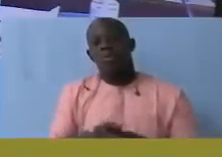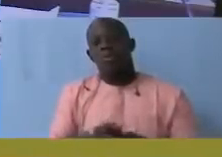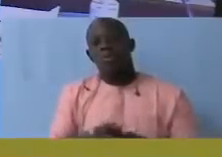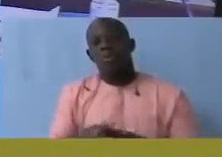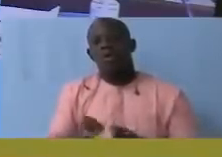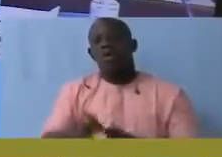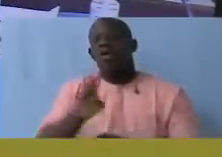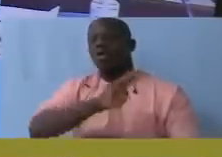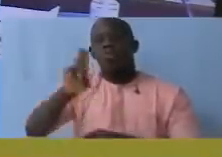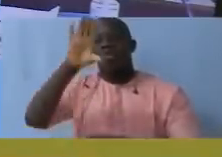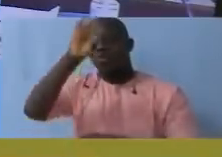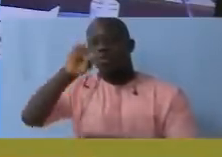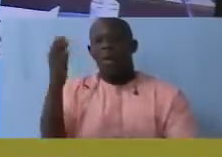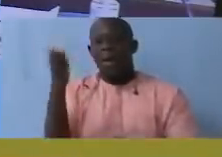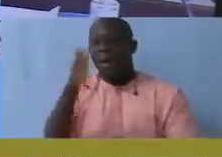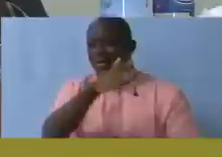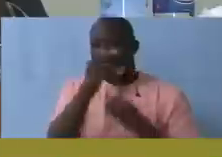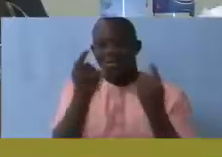you cannot do anything right.